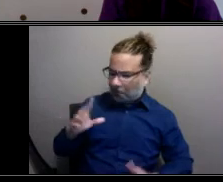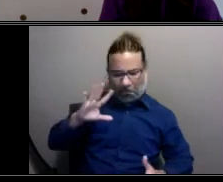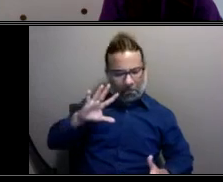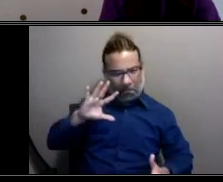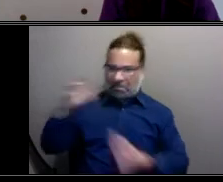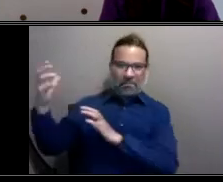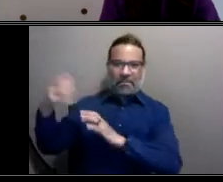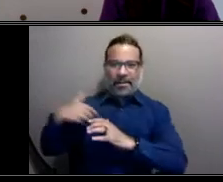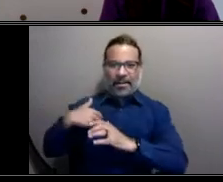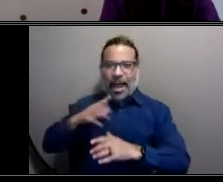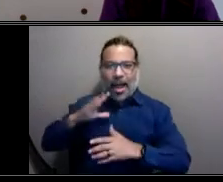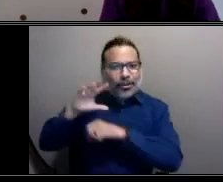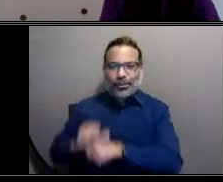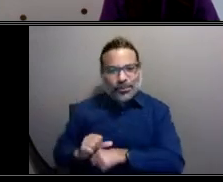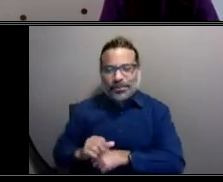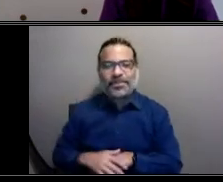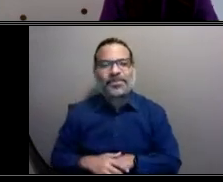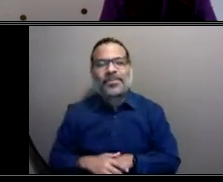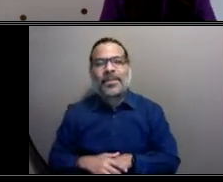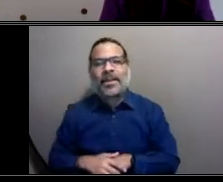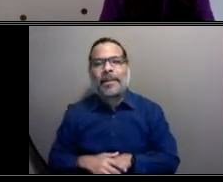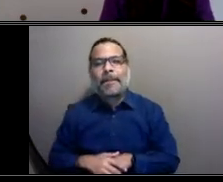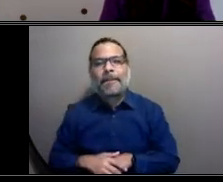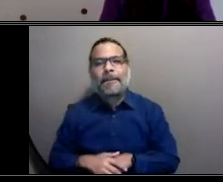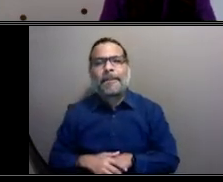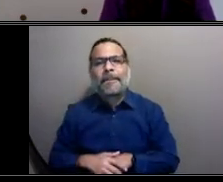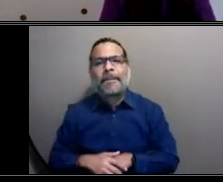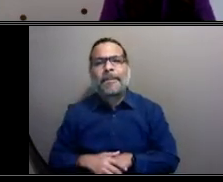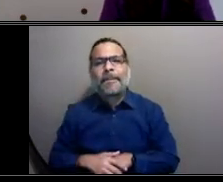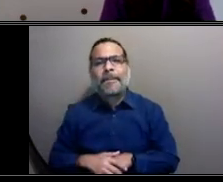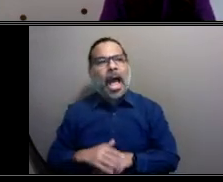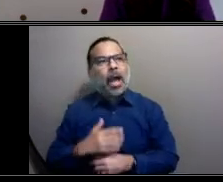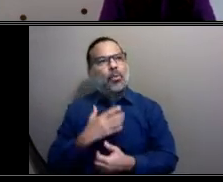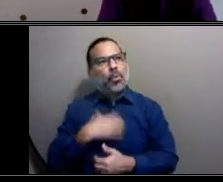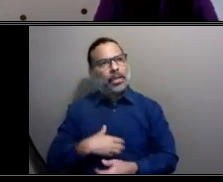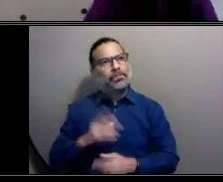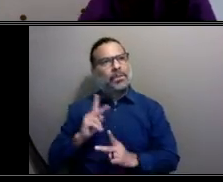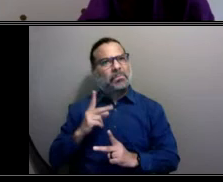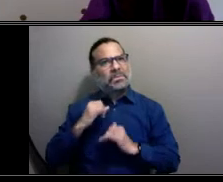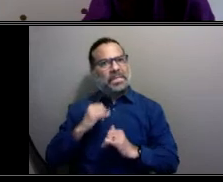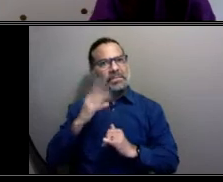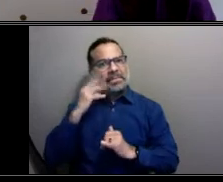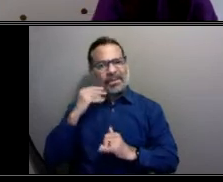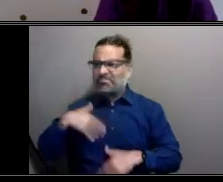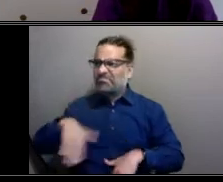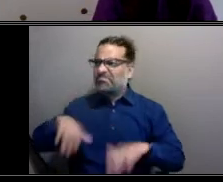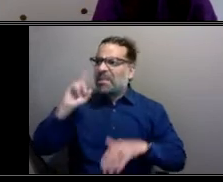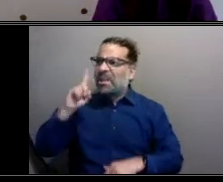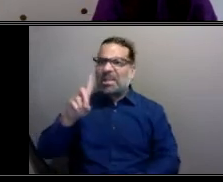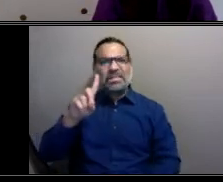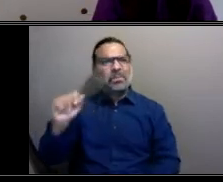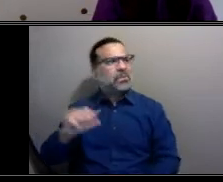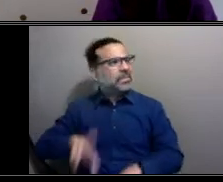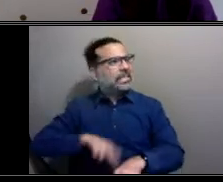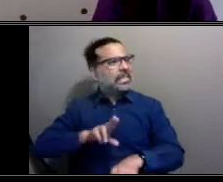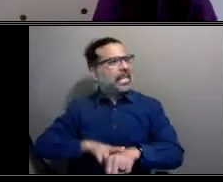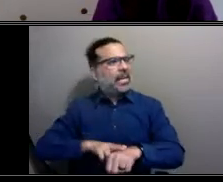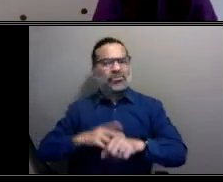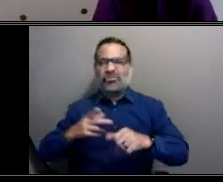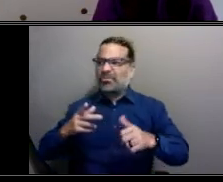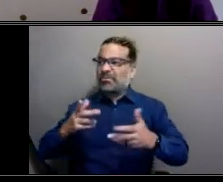right? I would like for everyone to have had that experience I had growing up, thinking that disability is just part of the natural part of